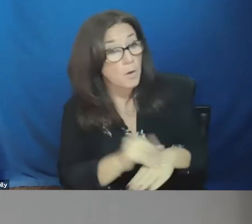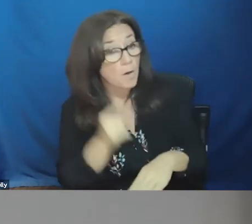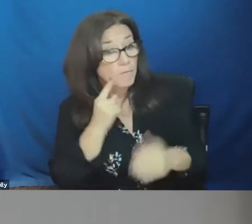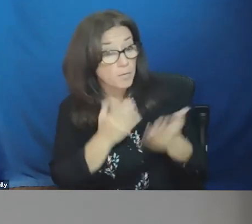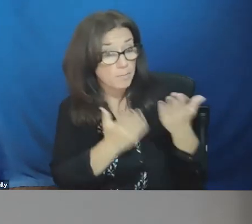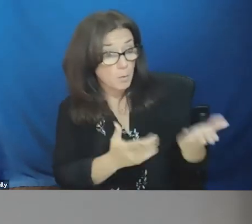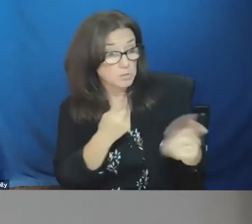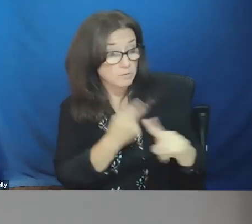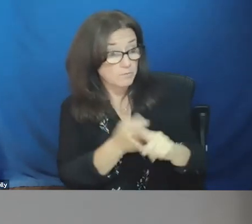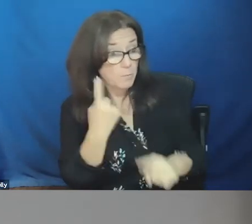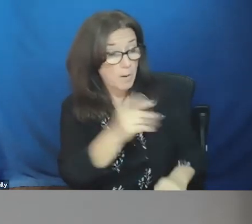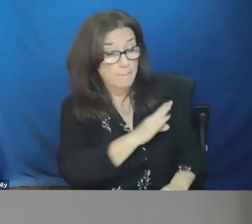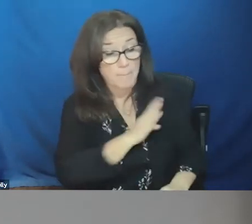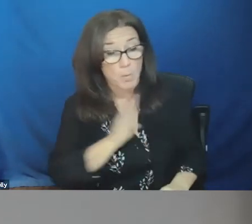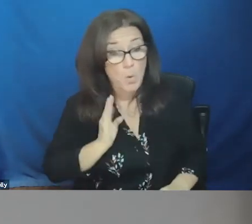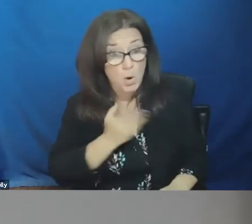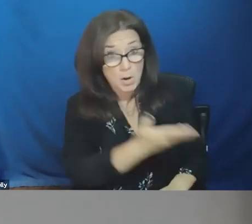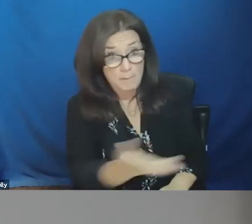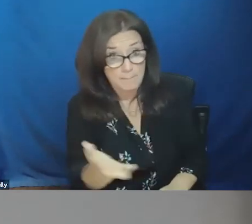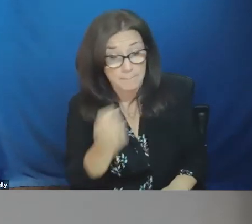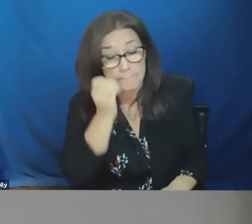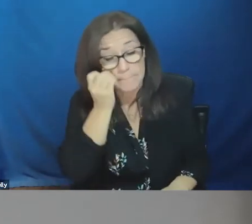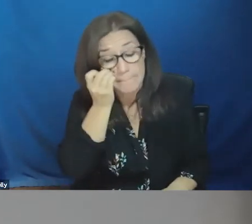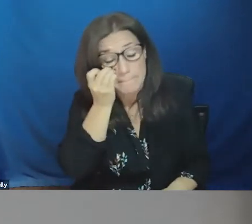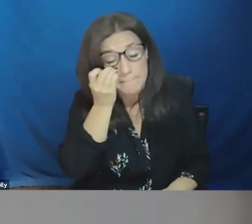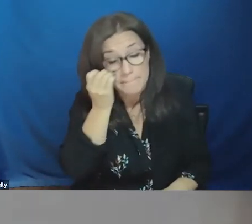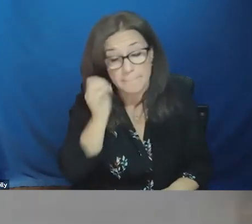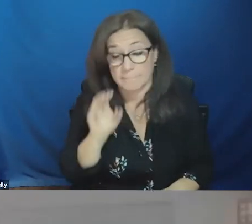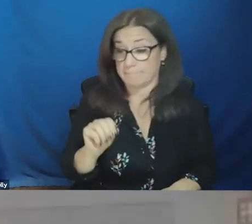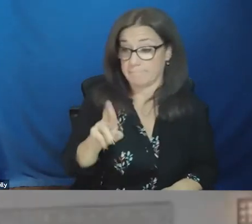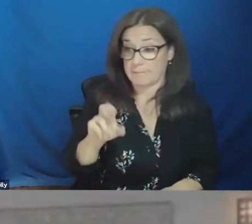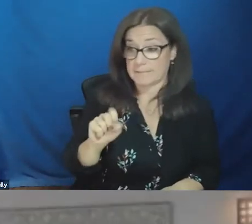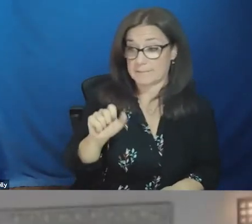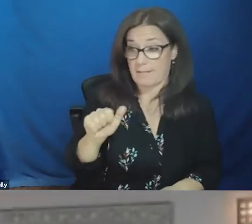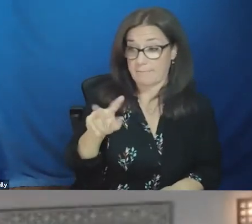one of my board members, please. Ms.